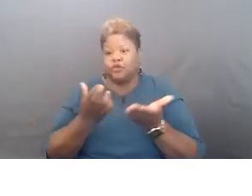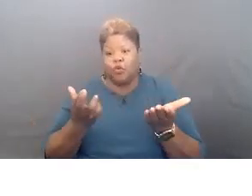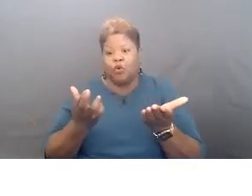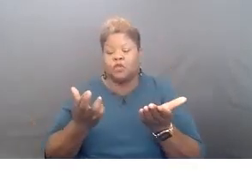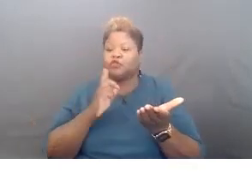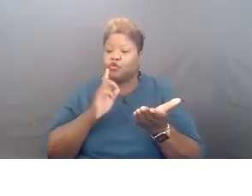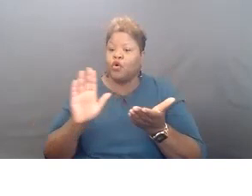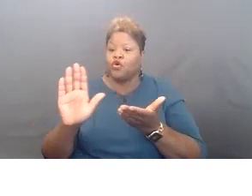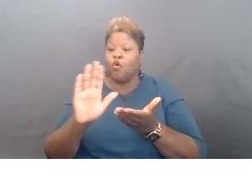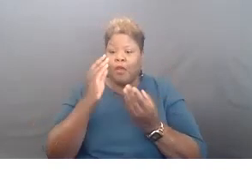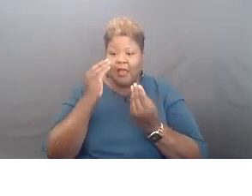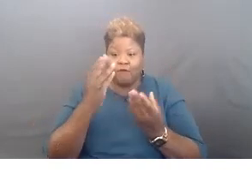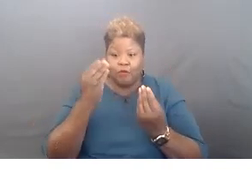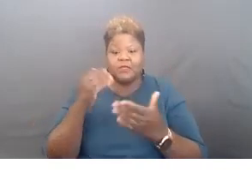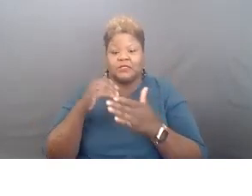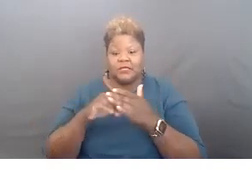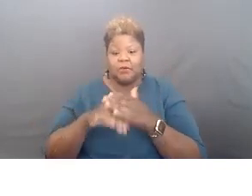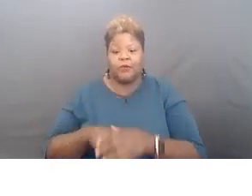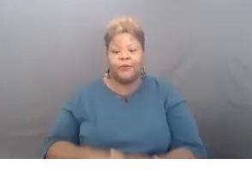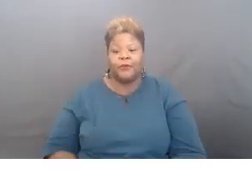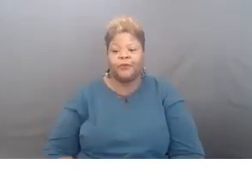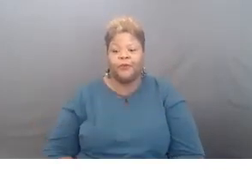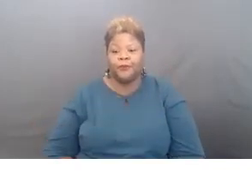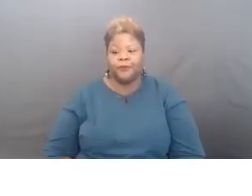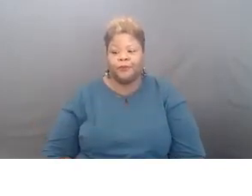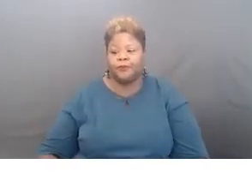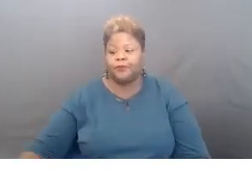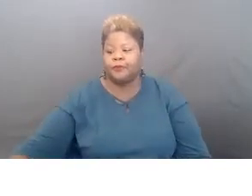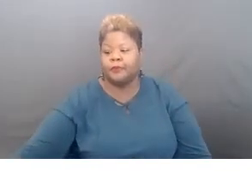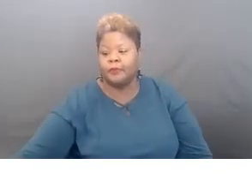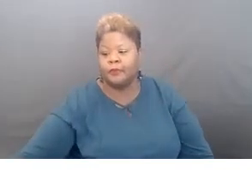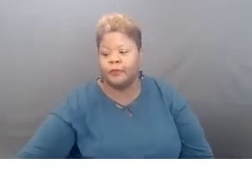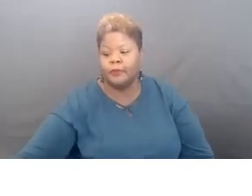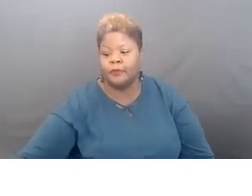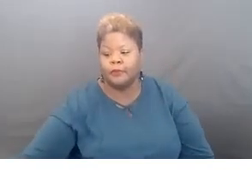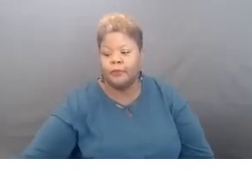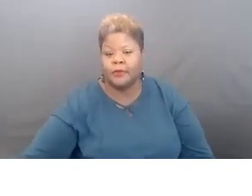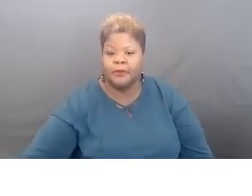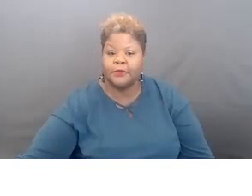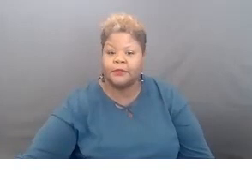content accessible. Next slide.